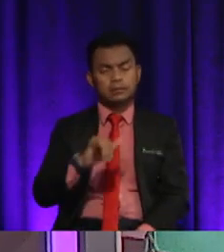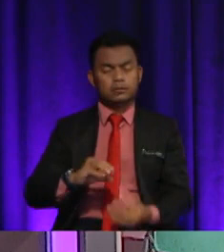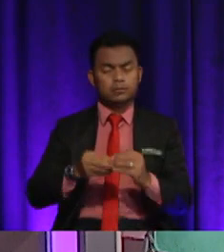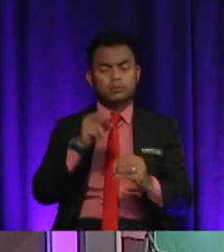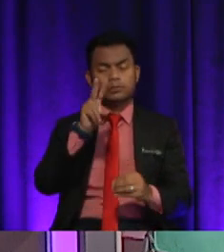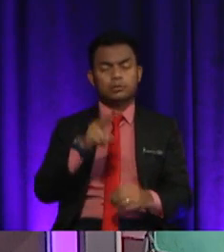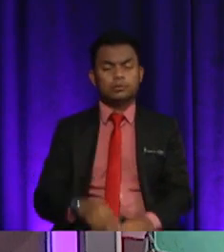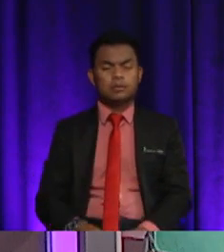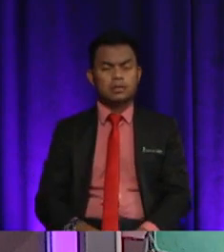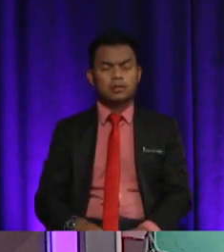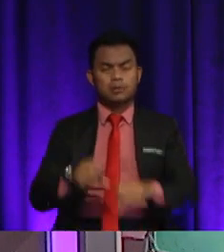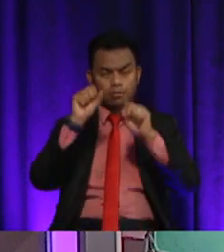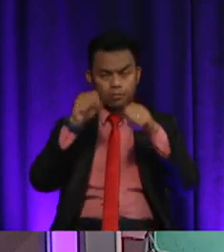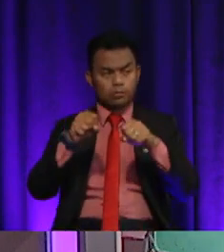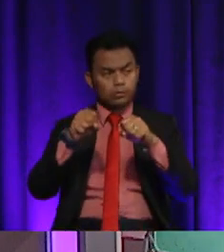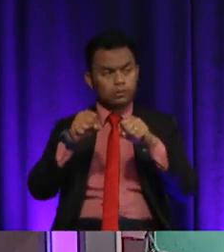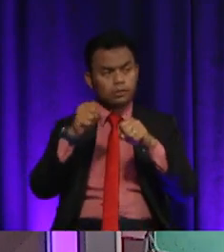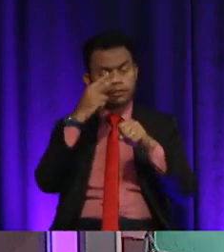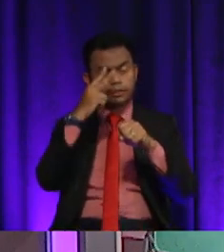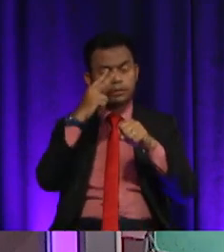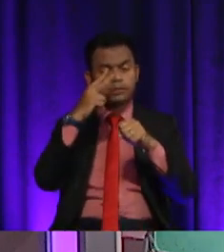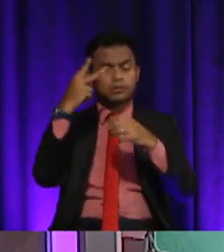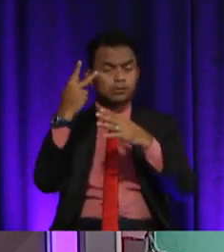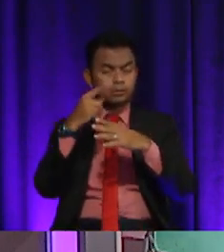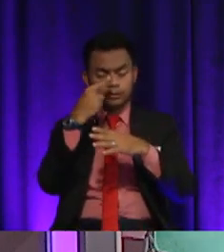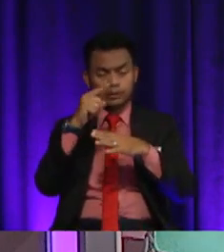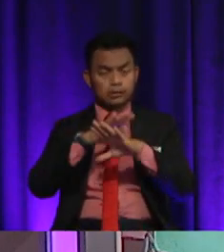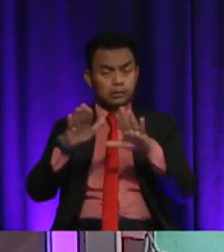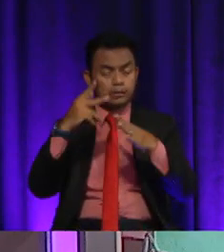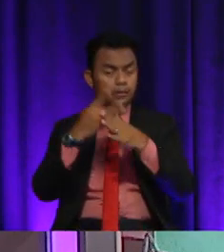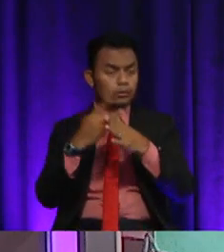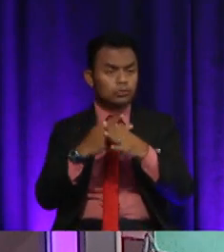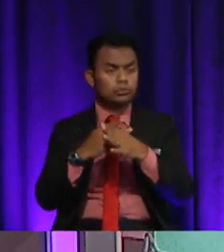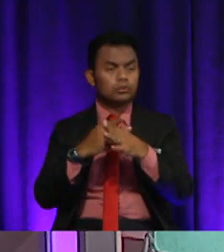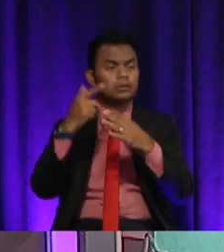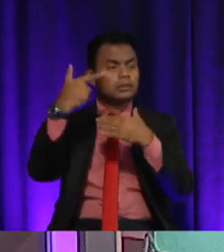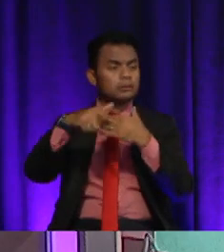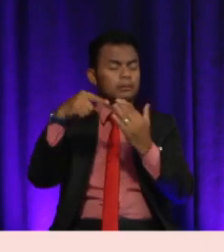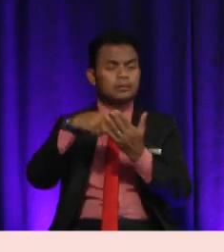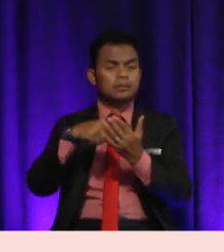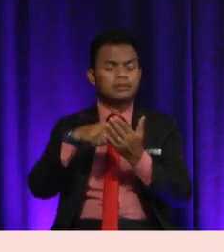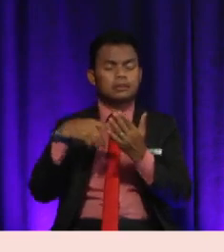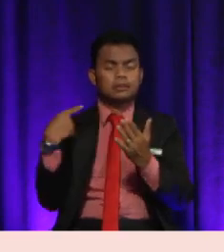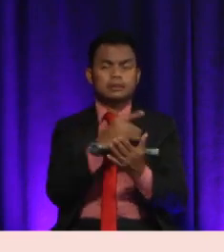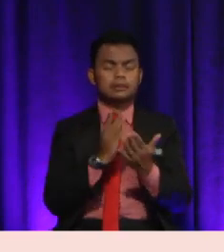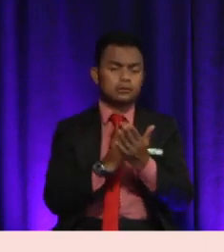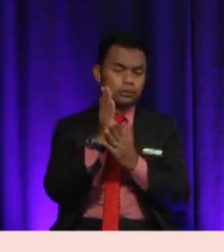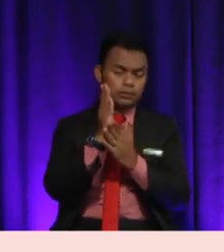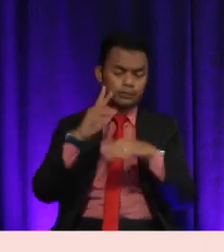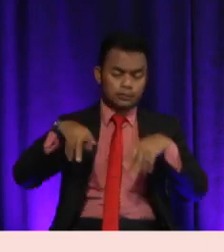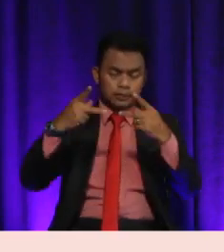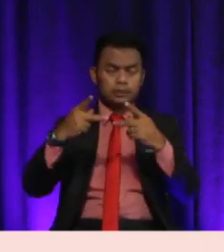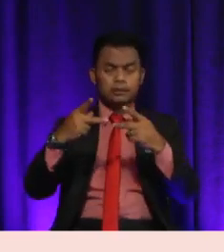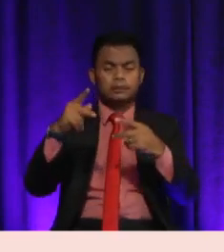the text without looking at the distractors. Meaning, after this, you go straight to the text.